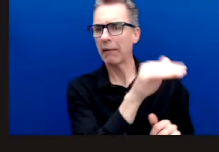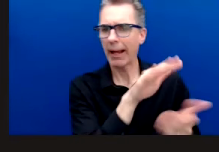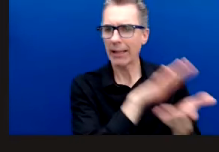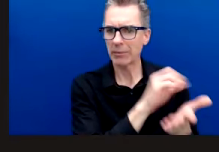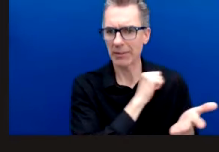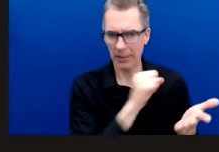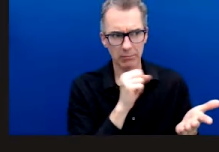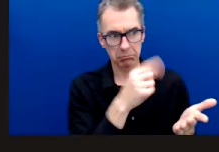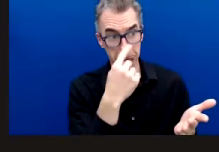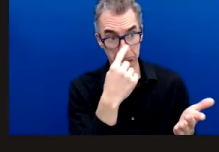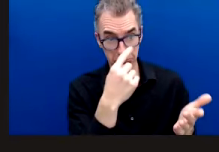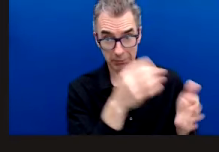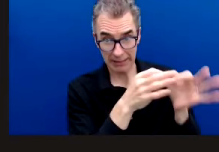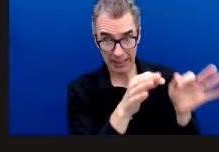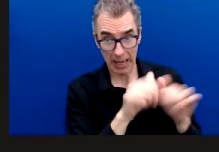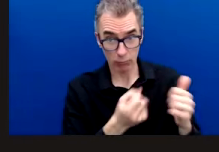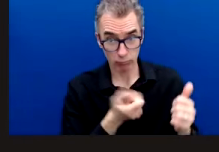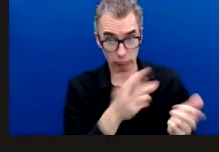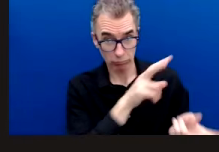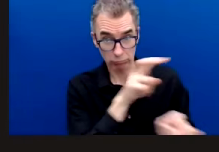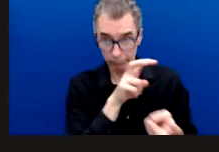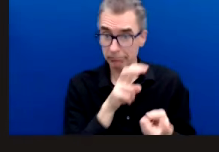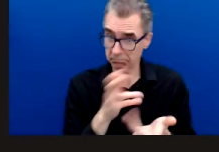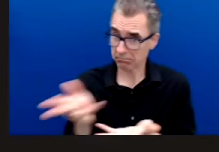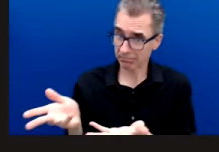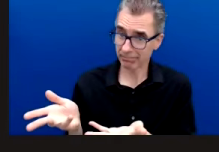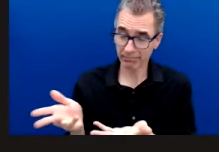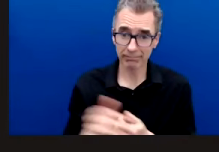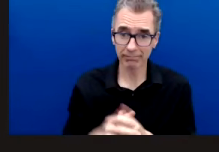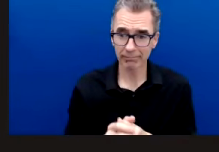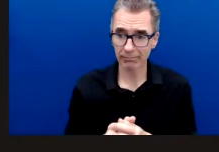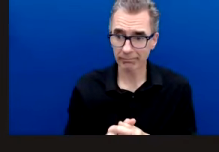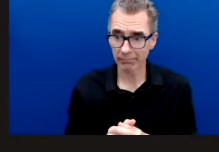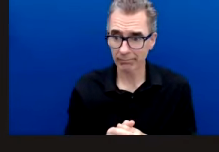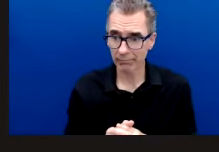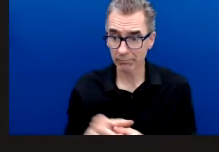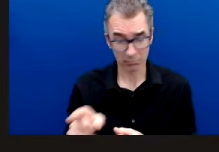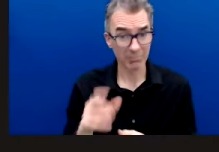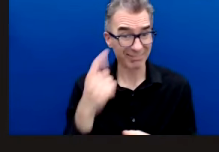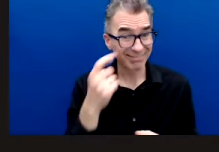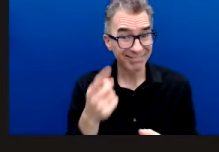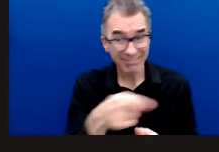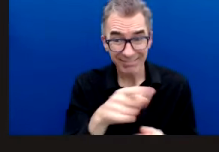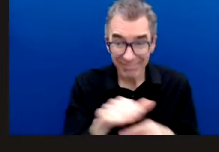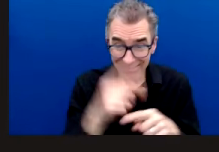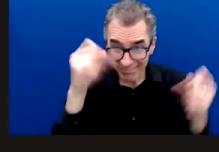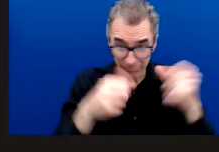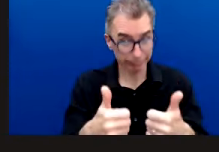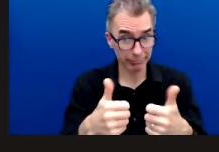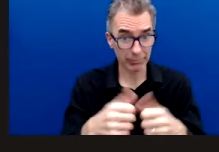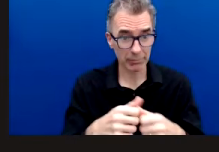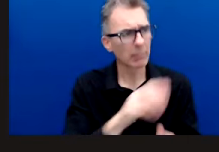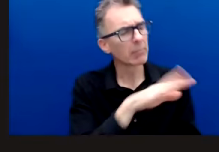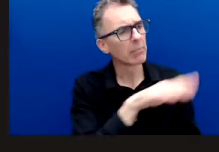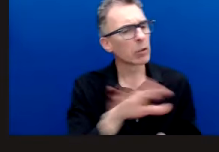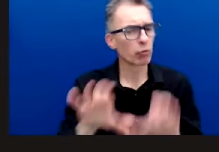language. But yeah, those are some good, that was a very good discussion, but, We go did ahead. have a question